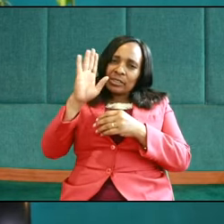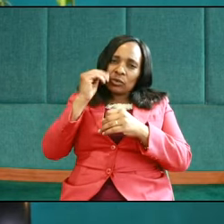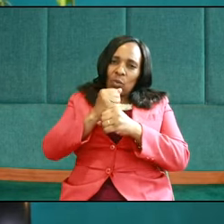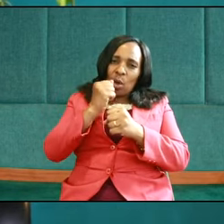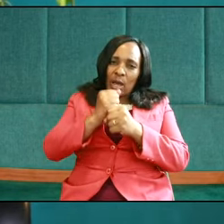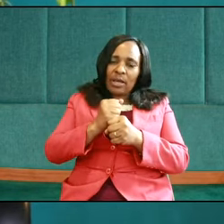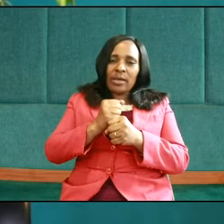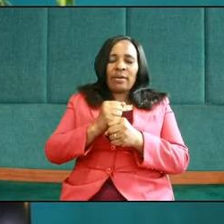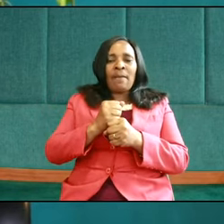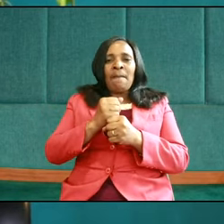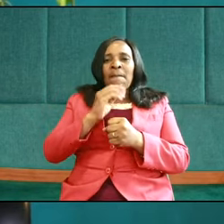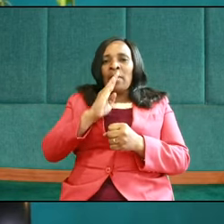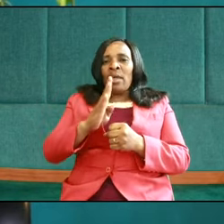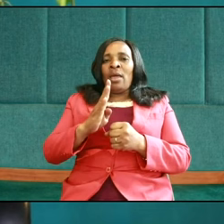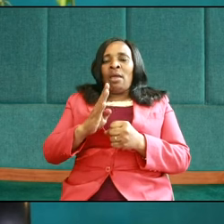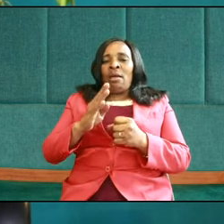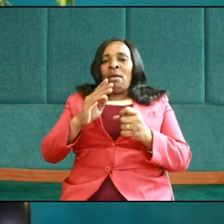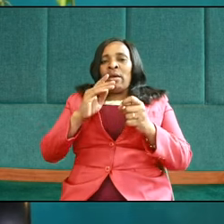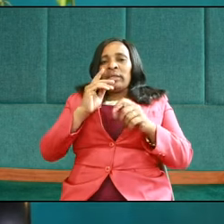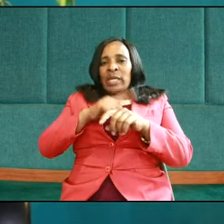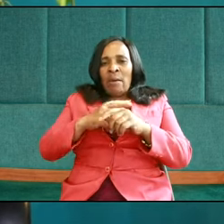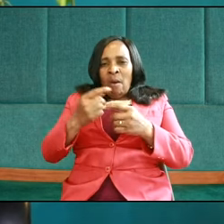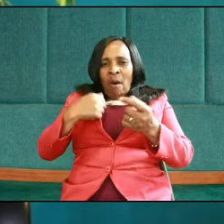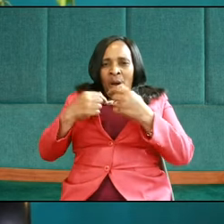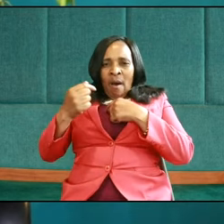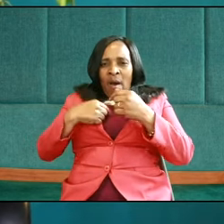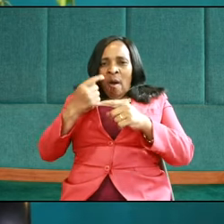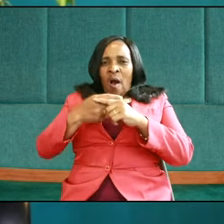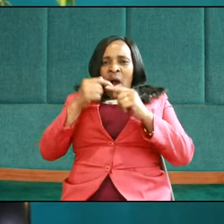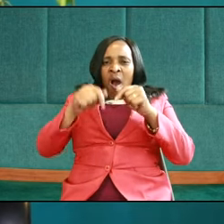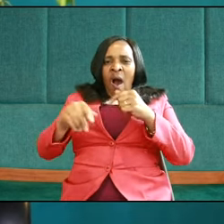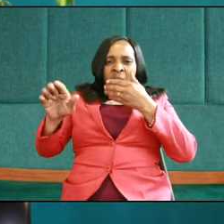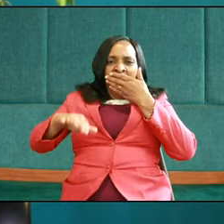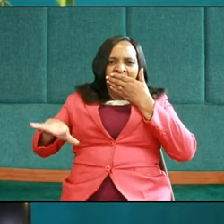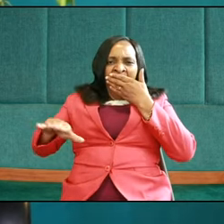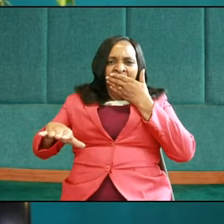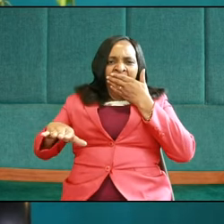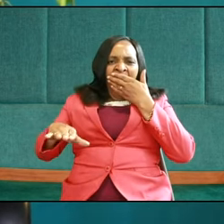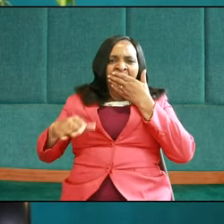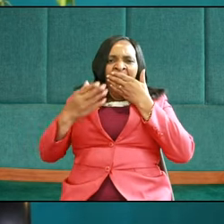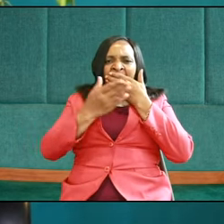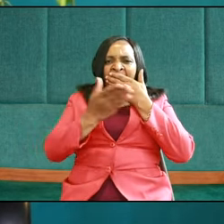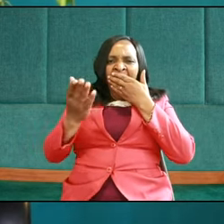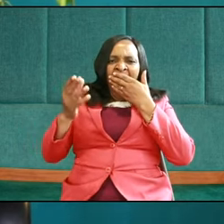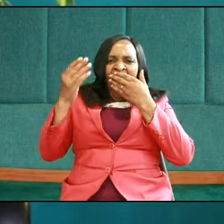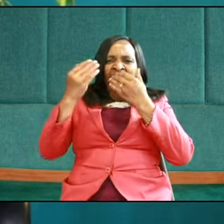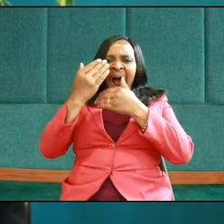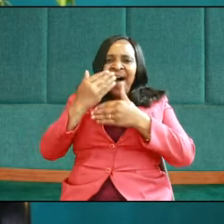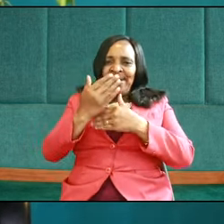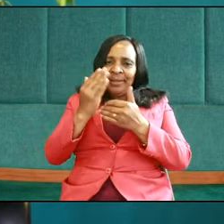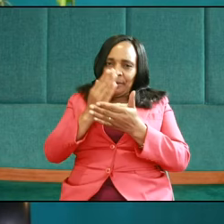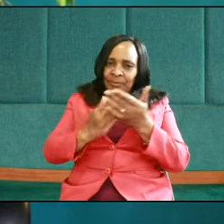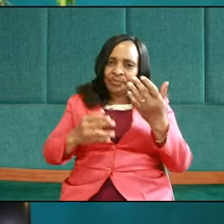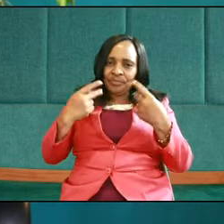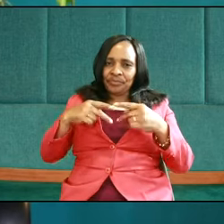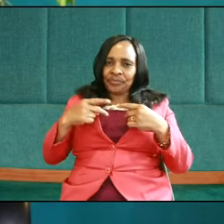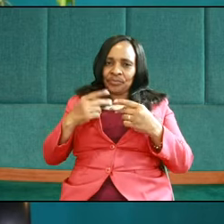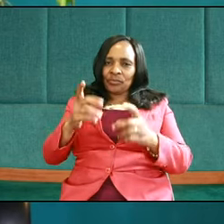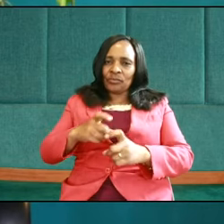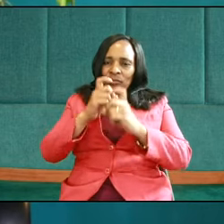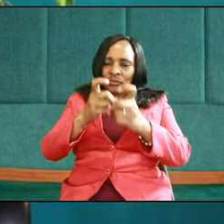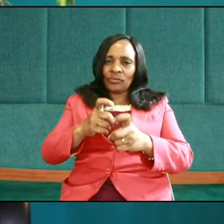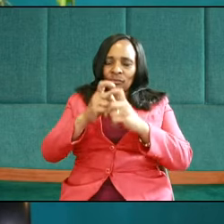shall be." So when we consider it from this perspective, there are some people who receive a greater reward than